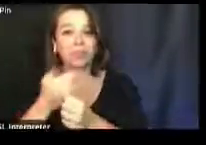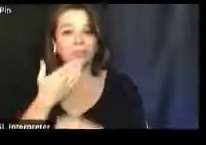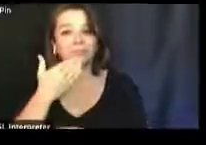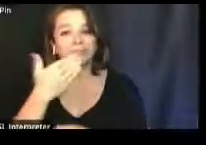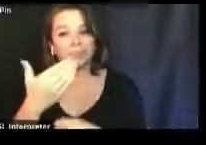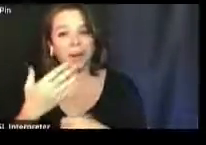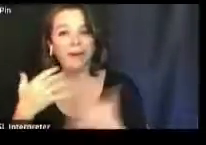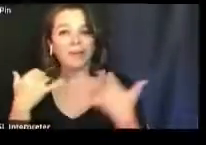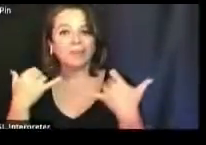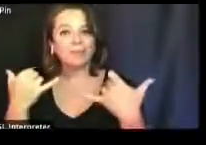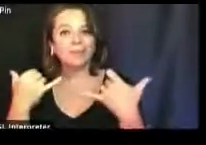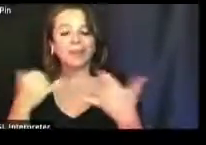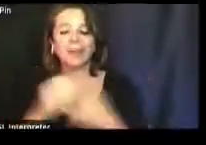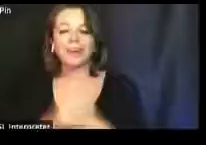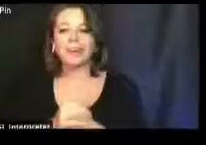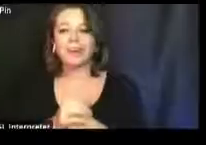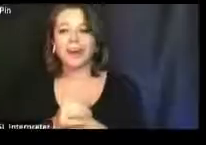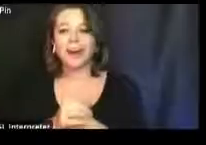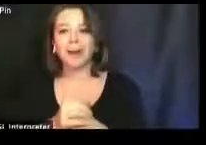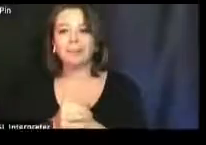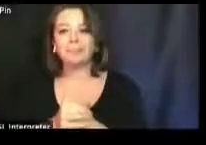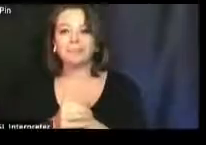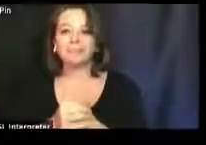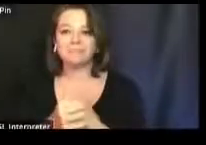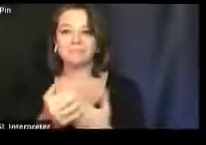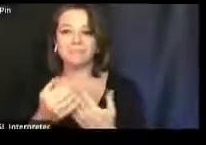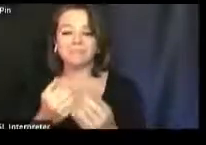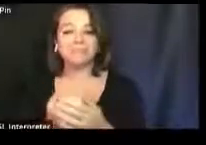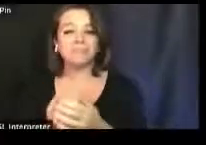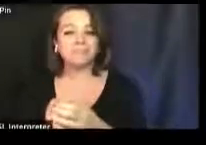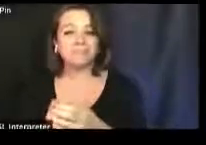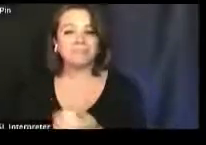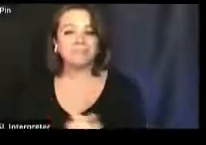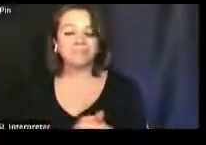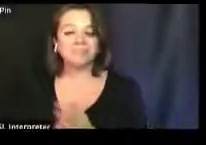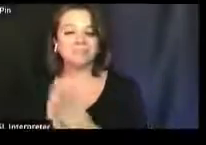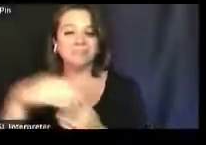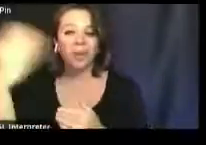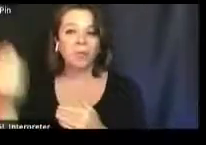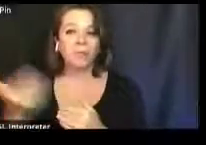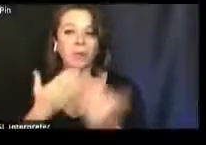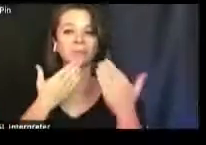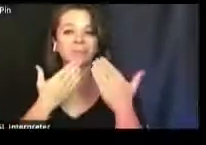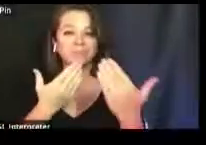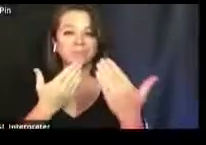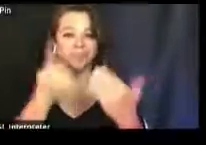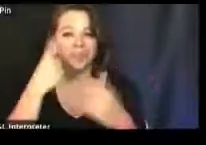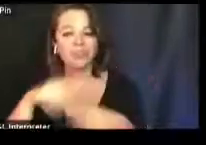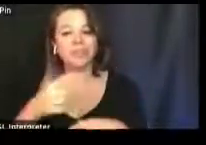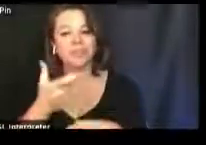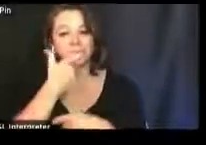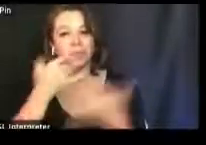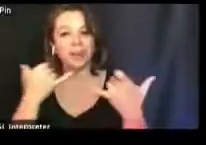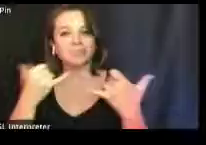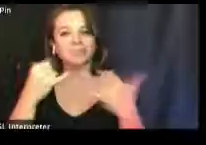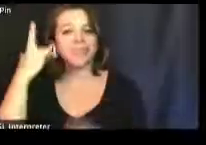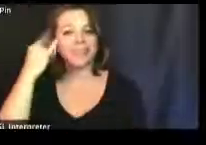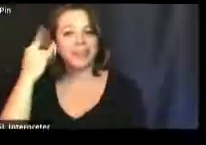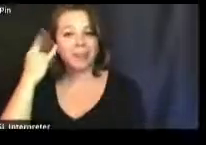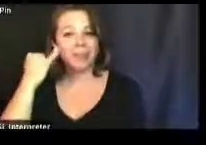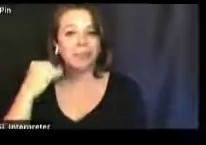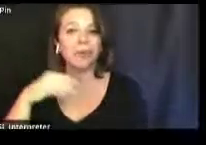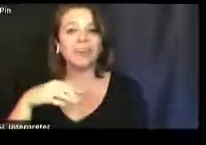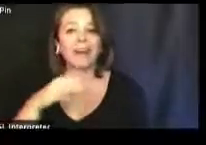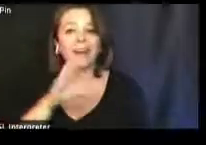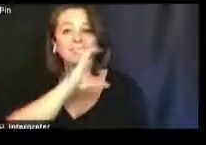today's present condition and time. Welcome and thank you for tuning in to the California Citizens